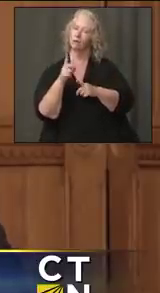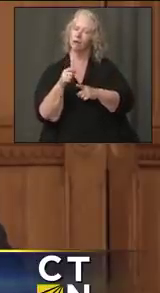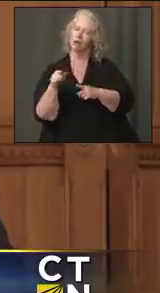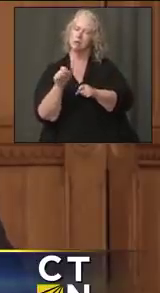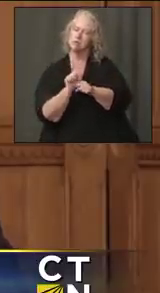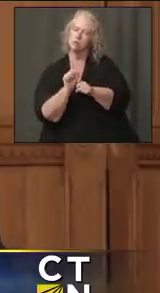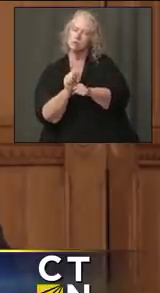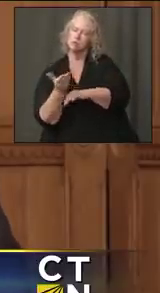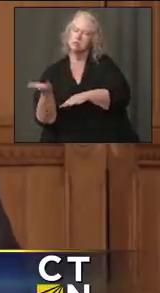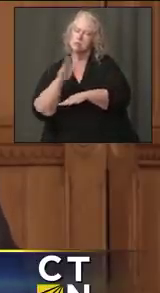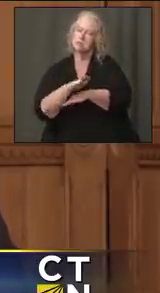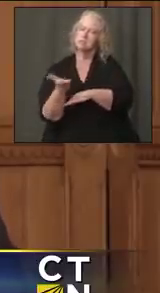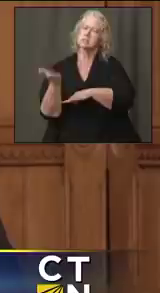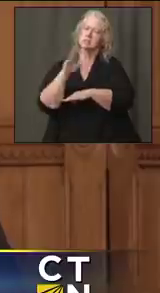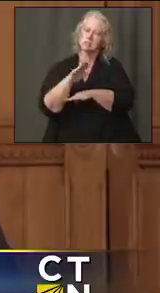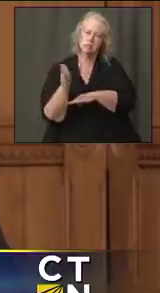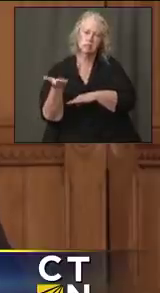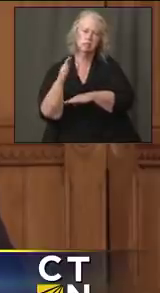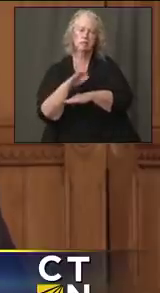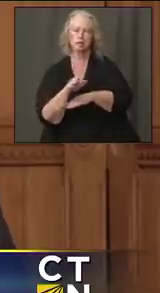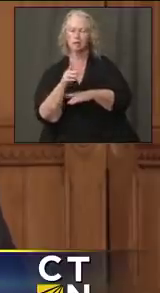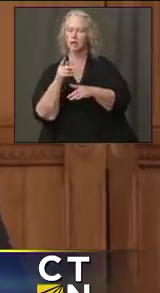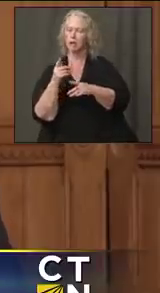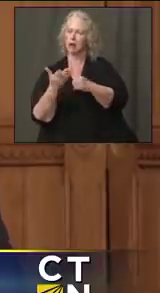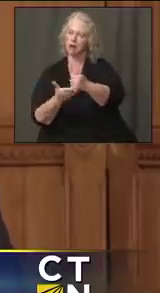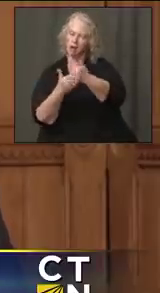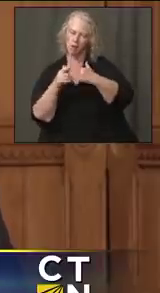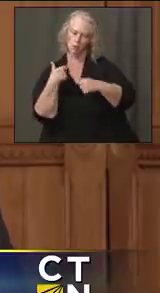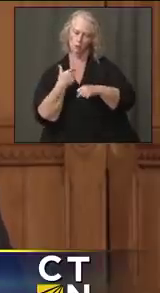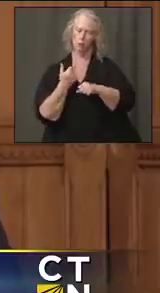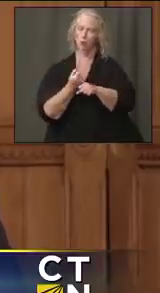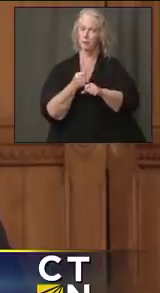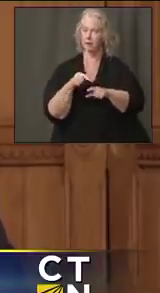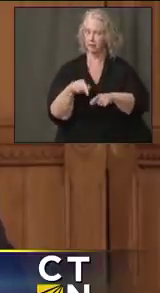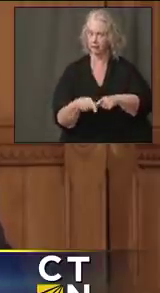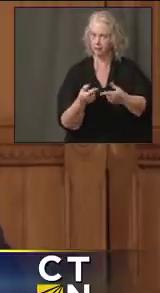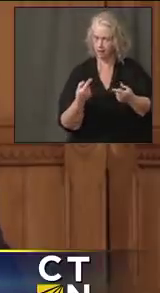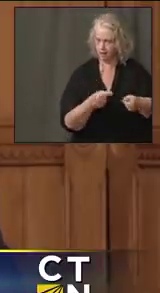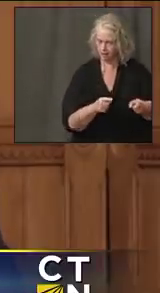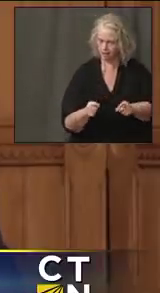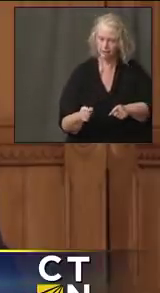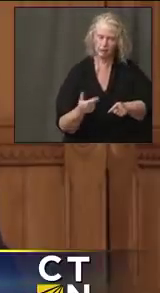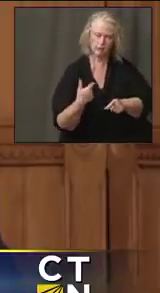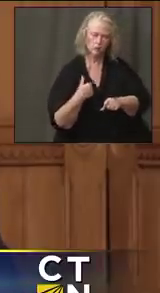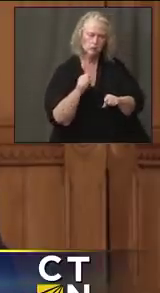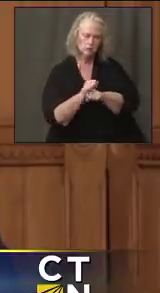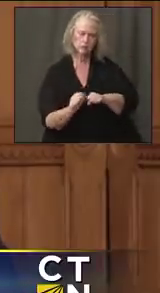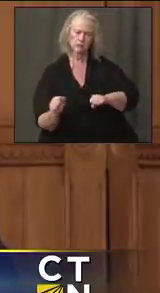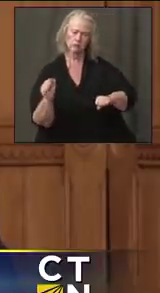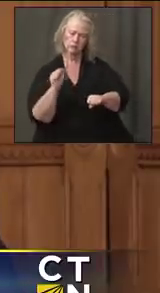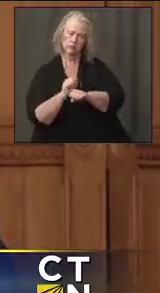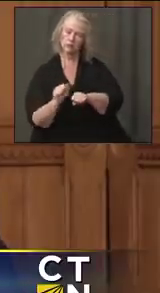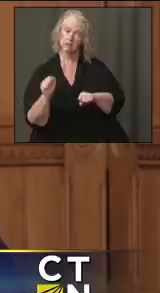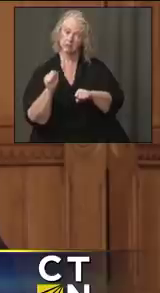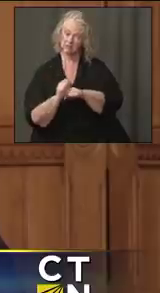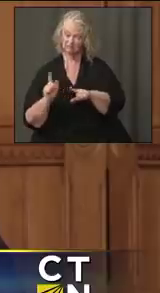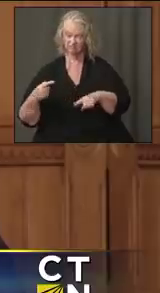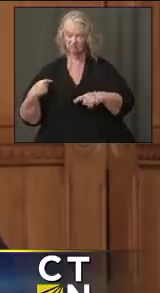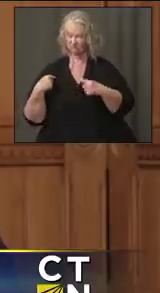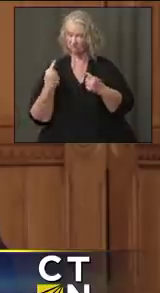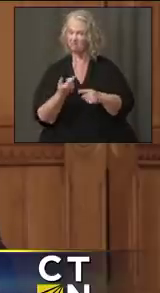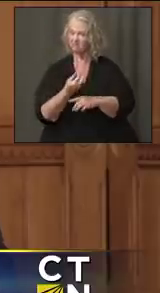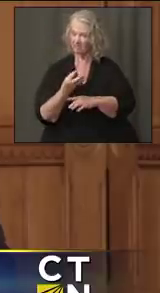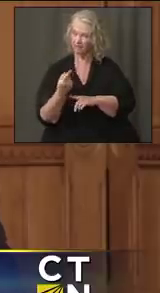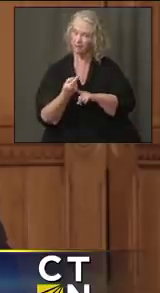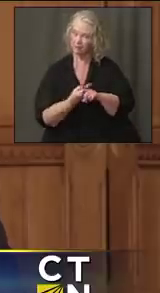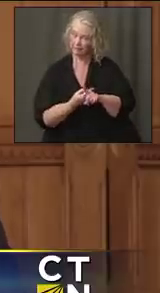24/7 to prepare what I'll be sharing today. We've been working tirelessly to develop a reopening plan for Connecticut for the last few months. As you